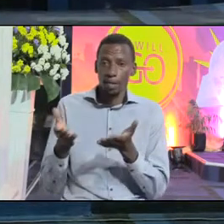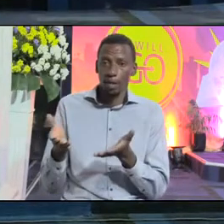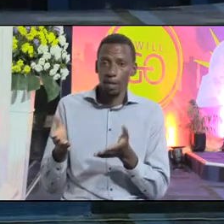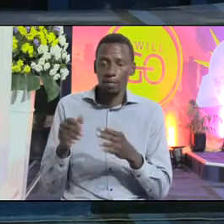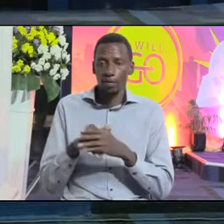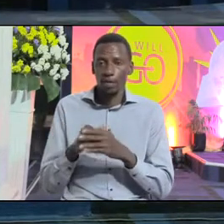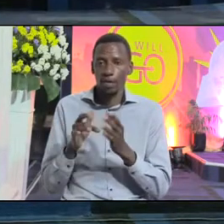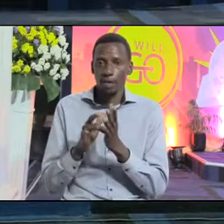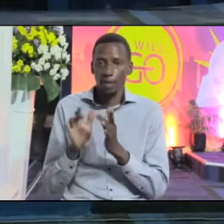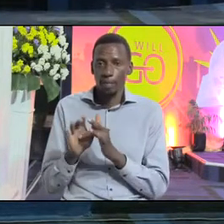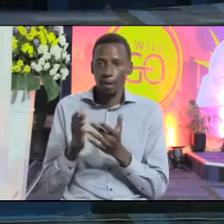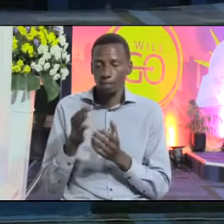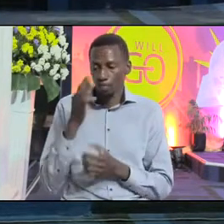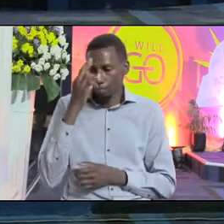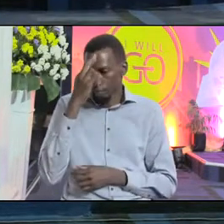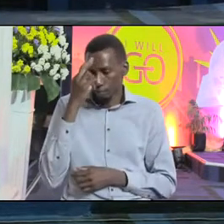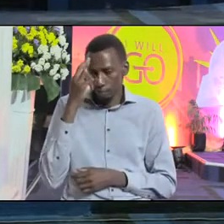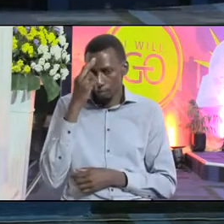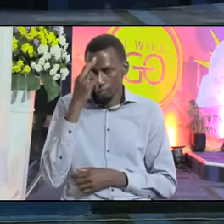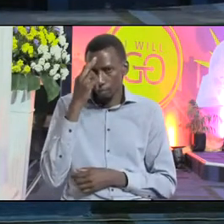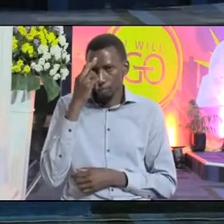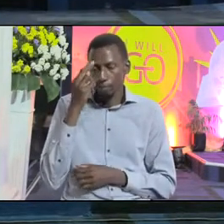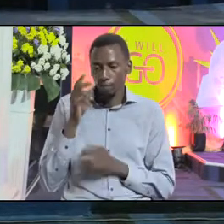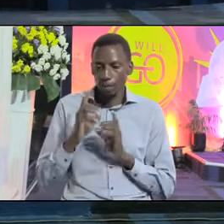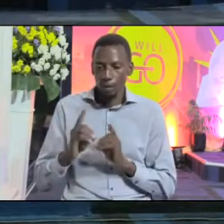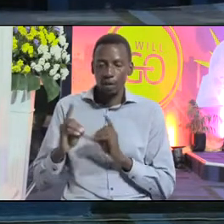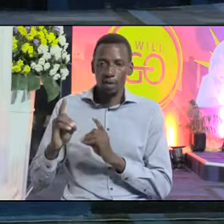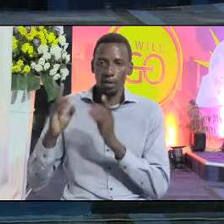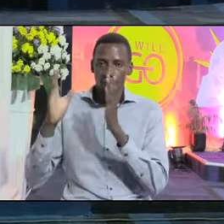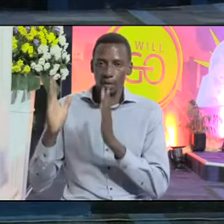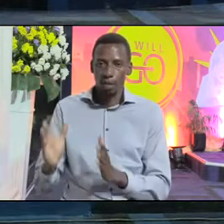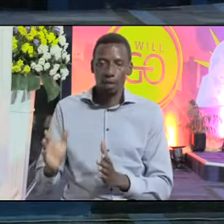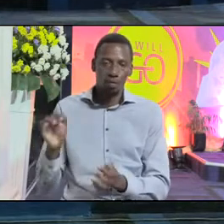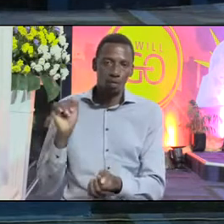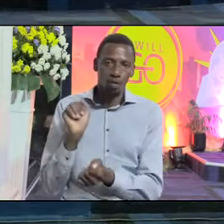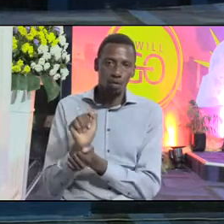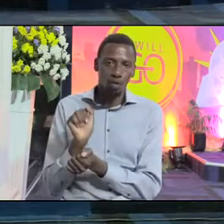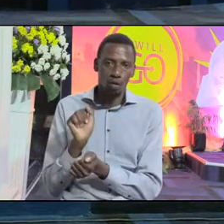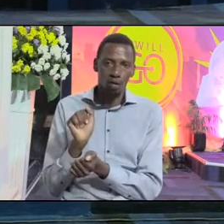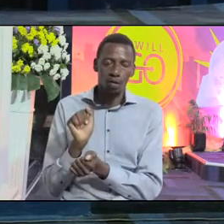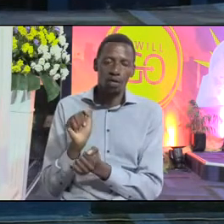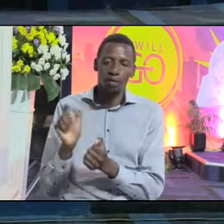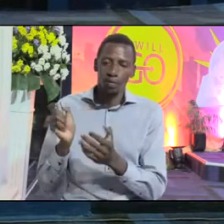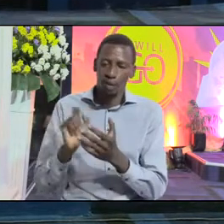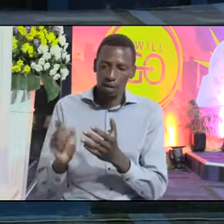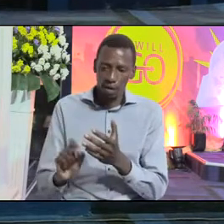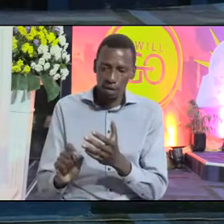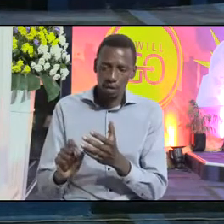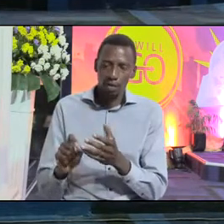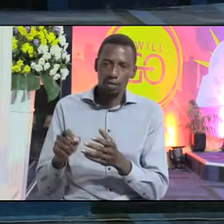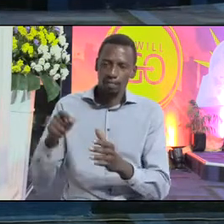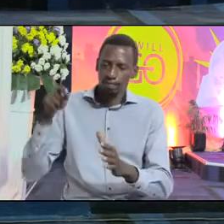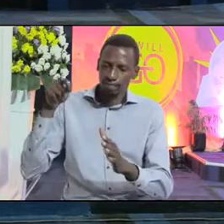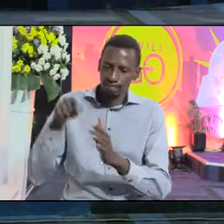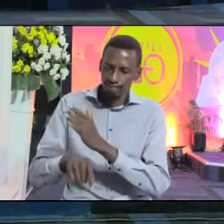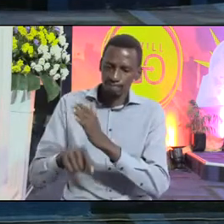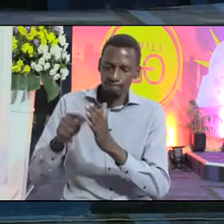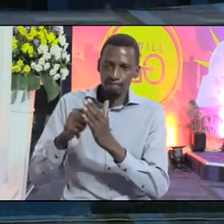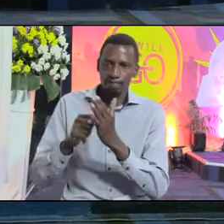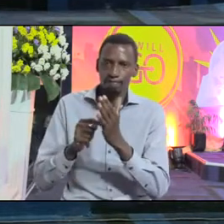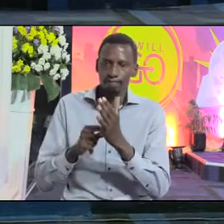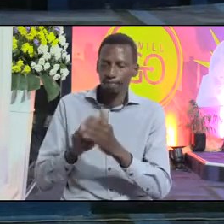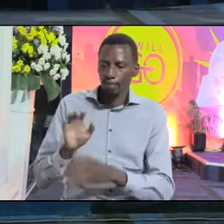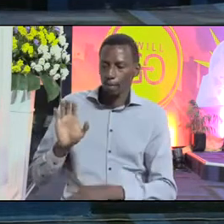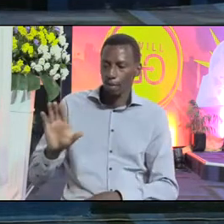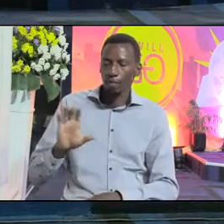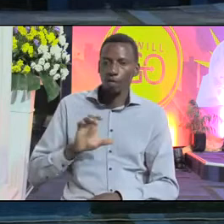of Romans, the Apostle Paul writes with awesome detail of his